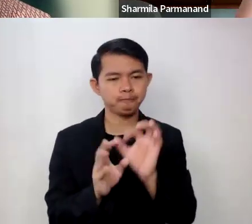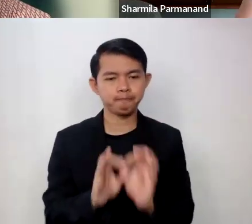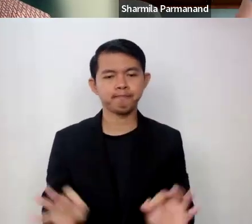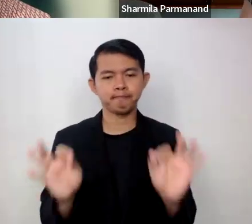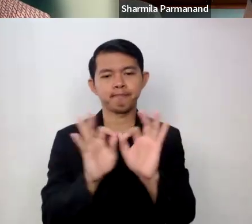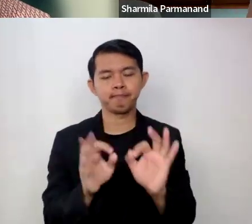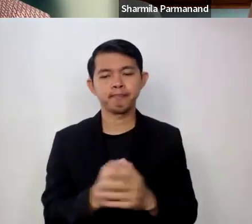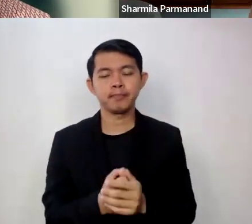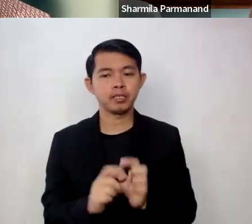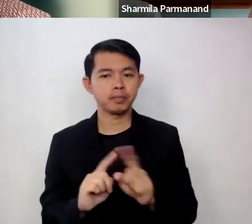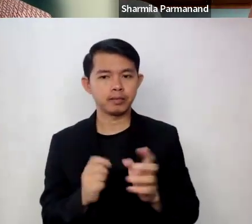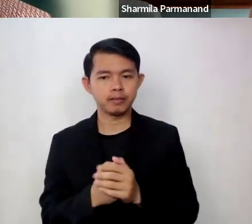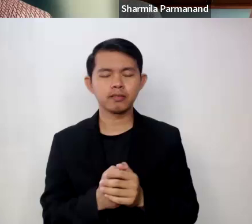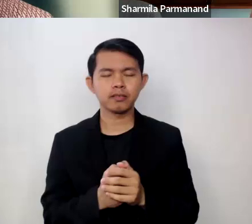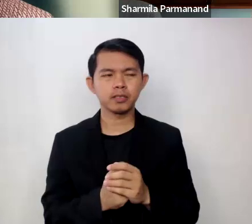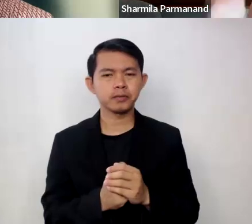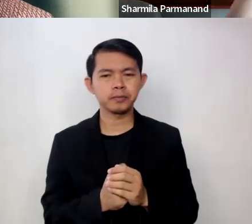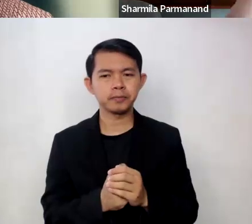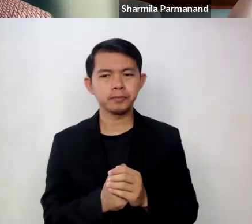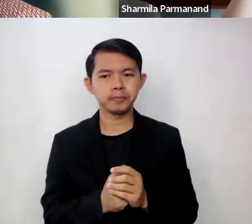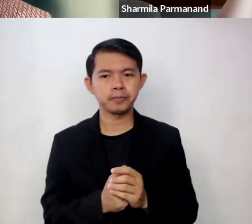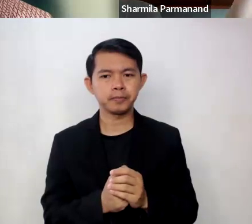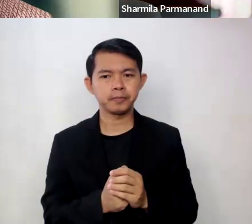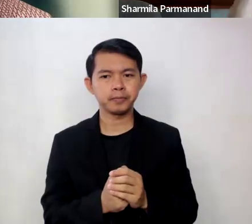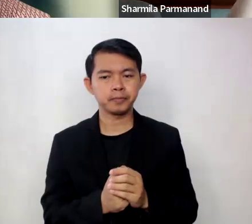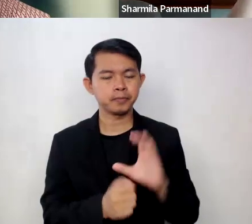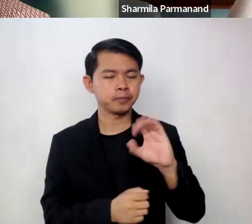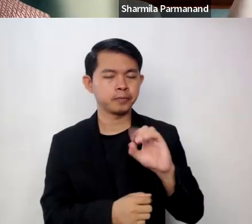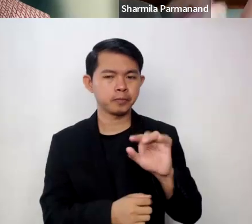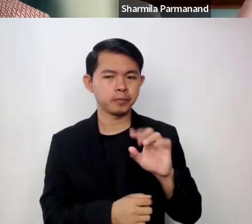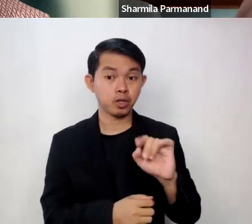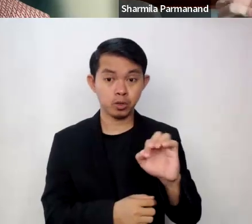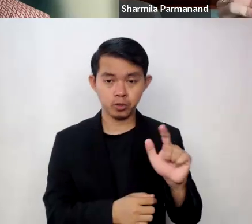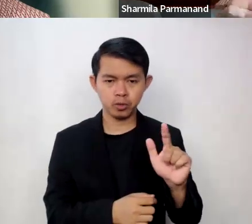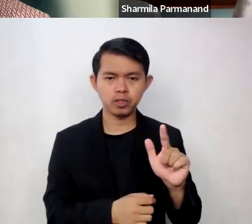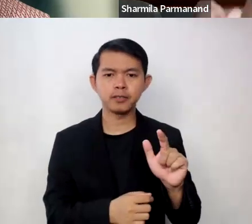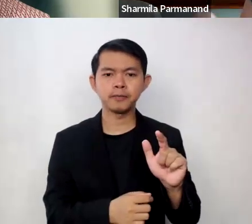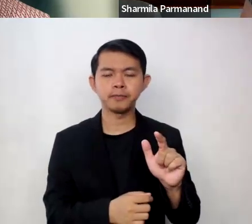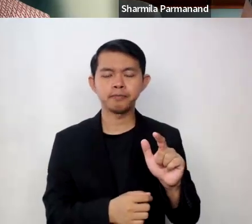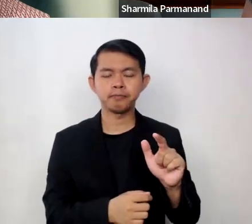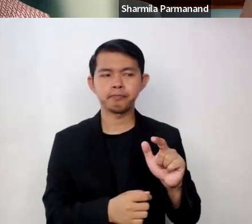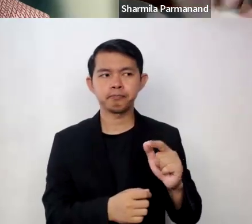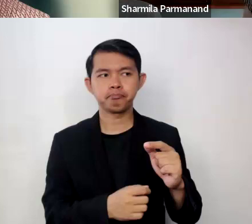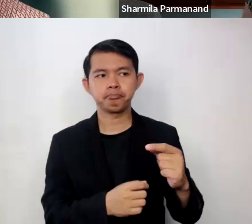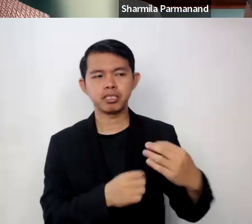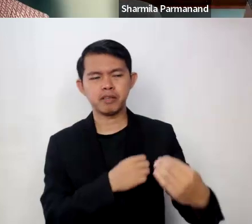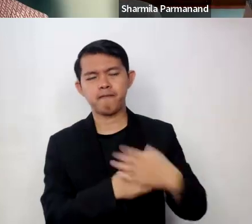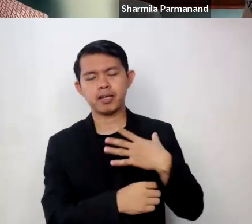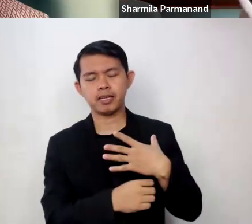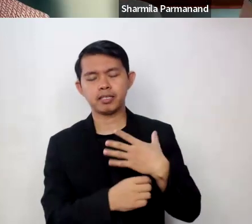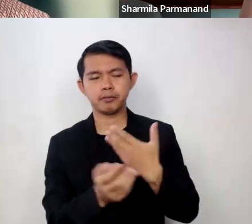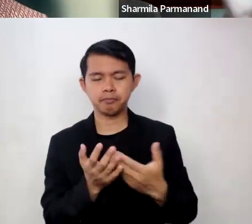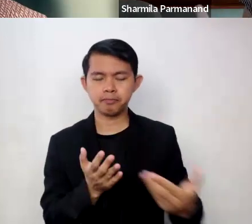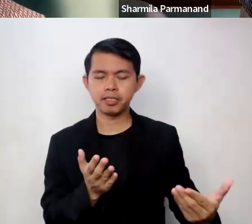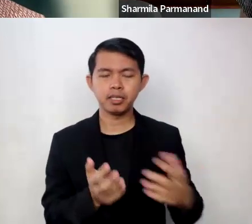with colonization is it not only takes away things from us materially, it also like erased knowledge.